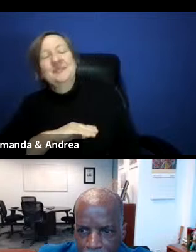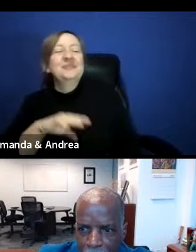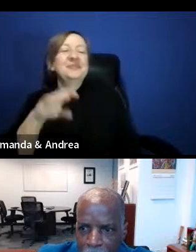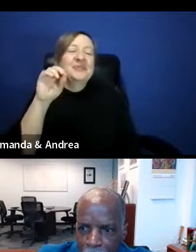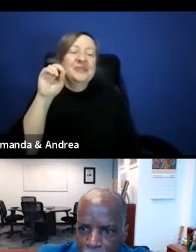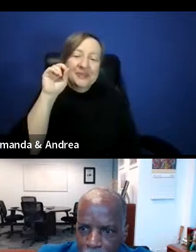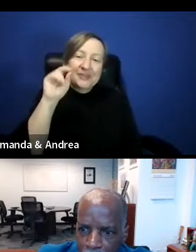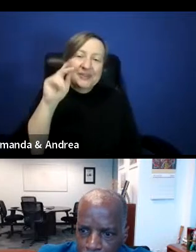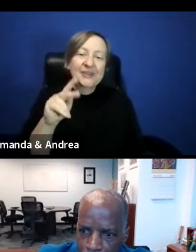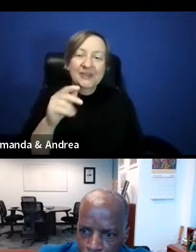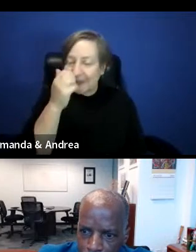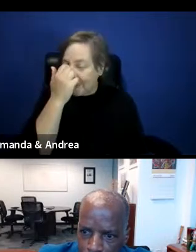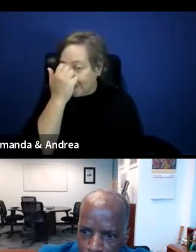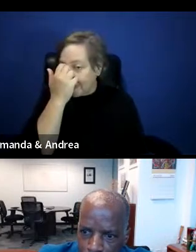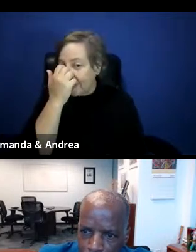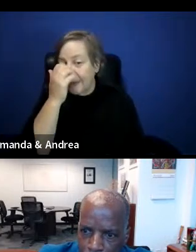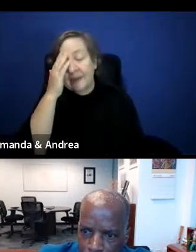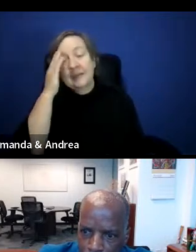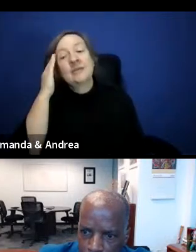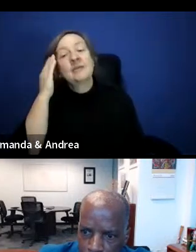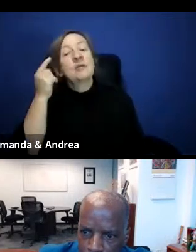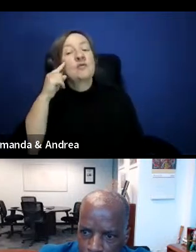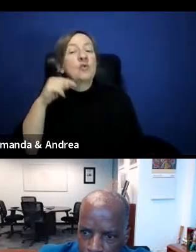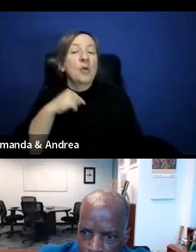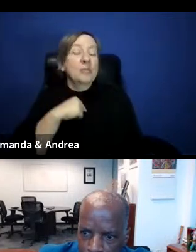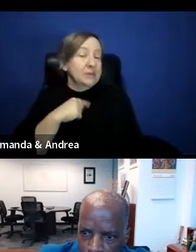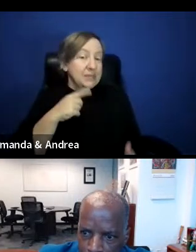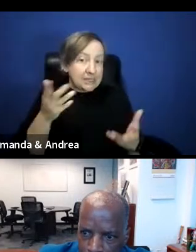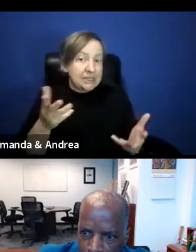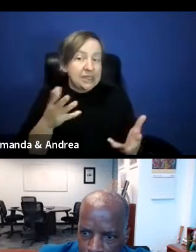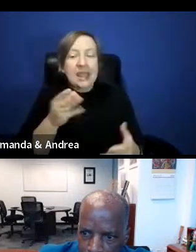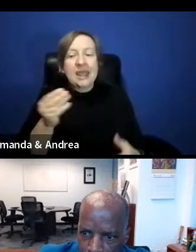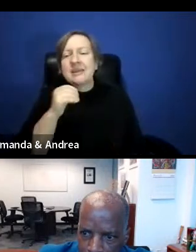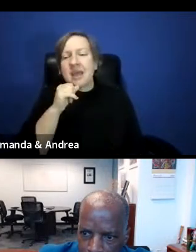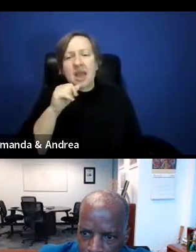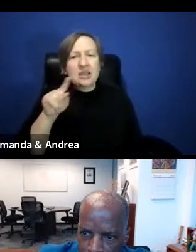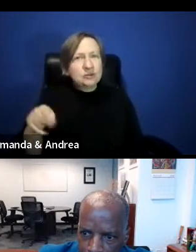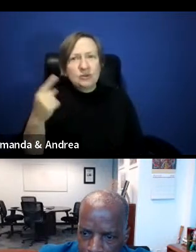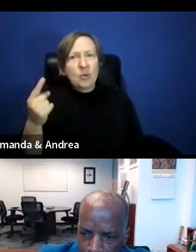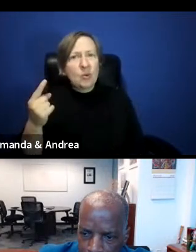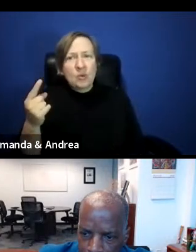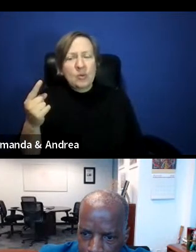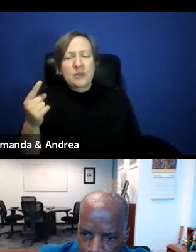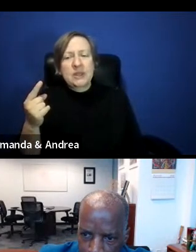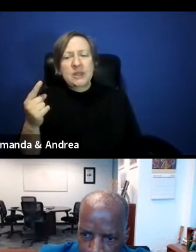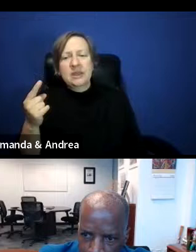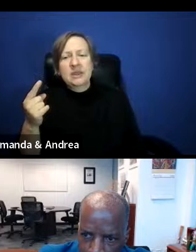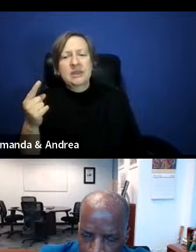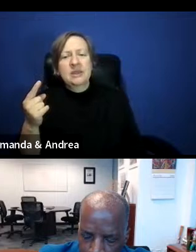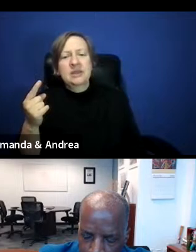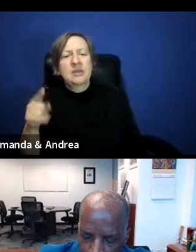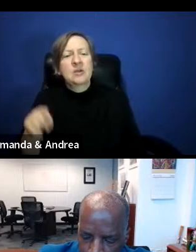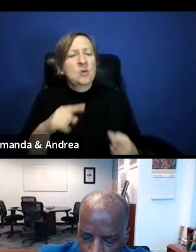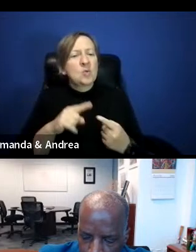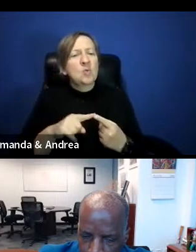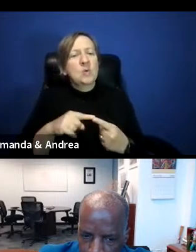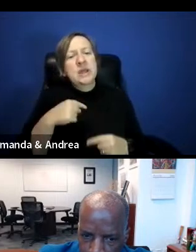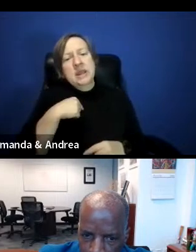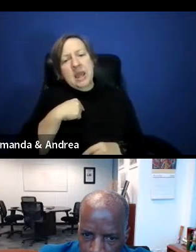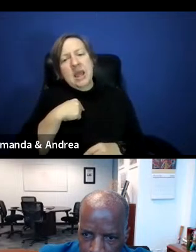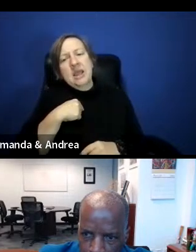Okay. Probably for me, and it's not only been when I am